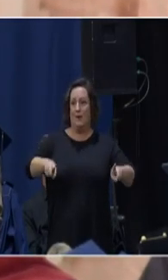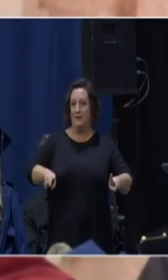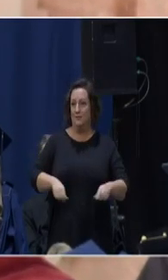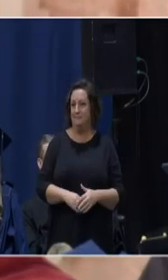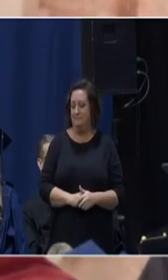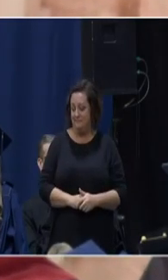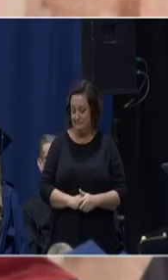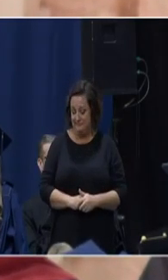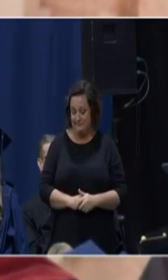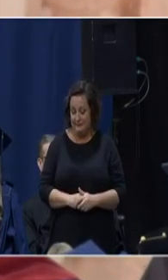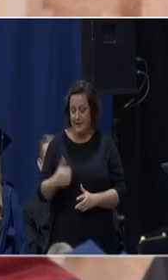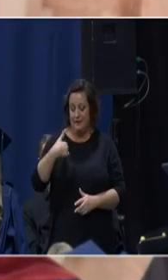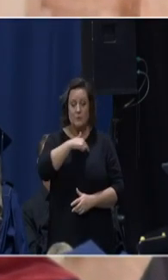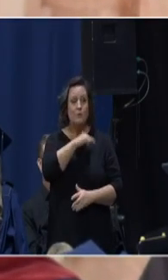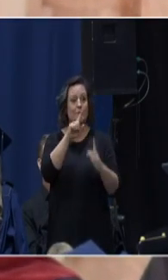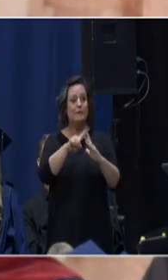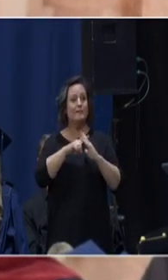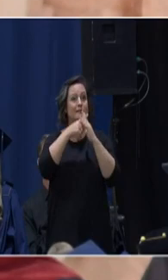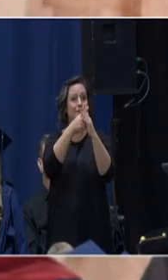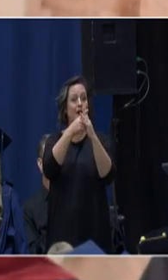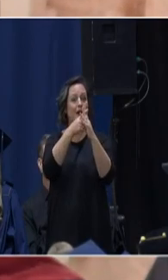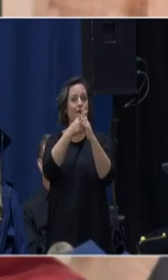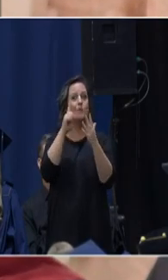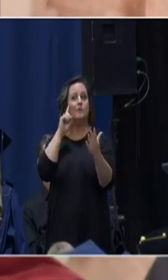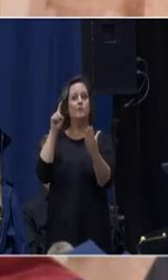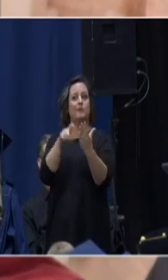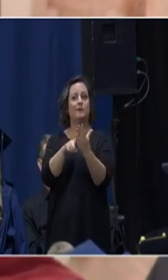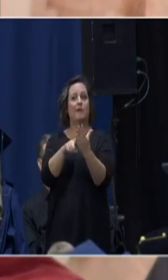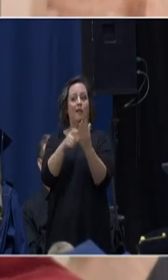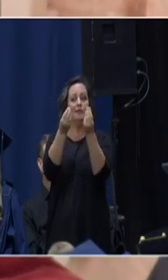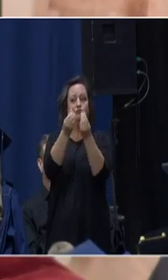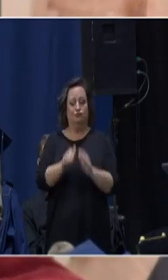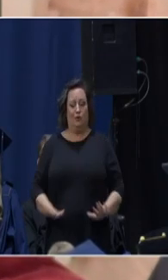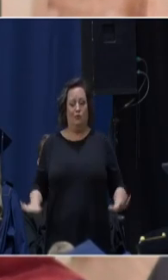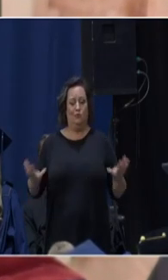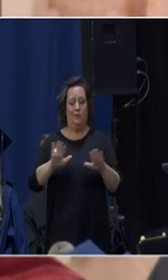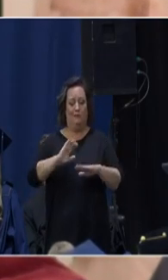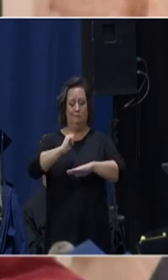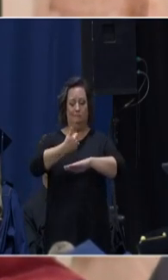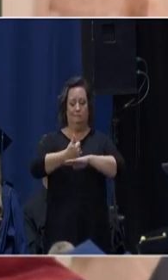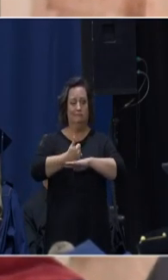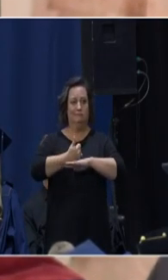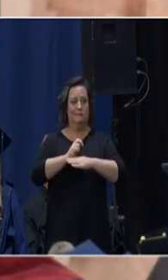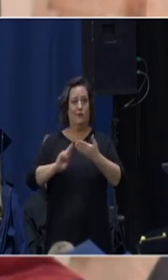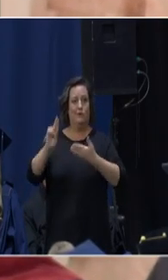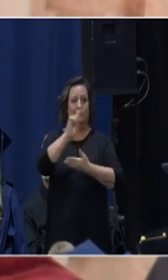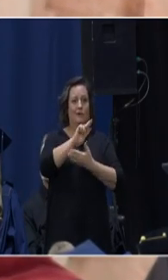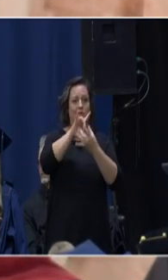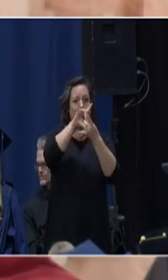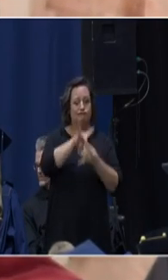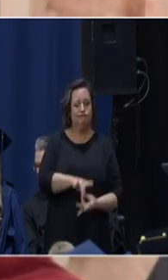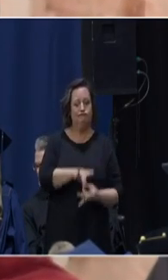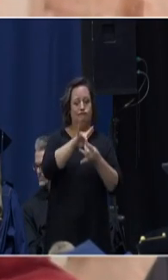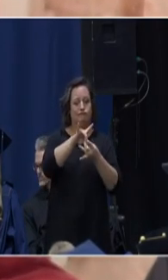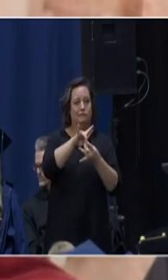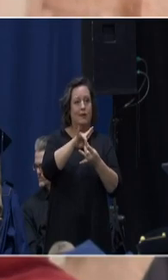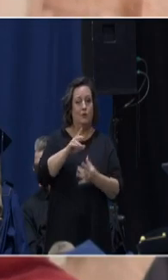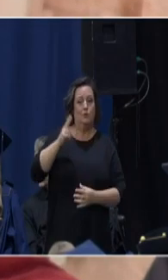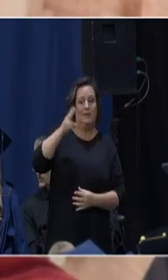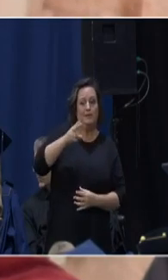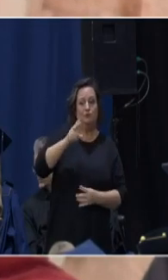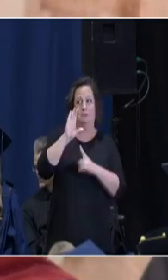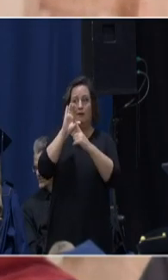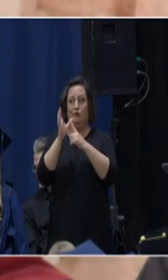begin, we acknowledge that the grounds upon which our university stands are inextricably tied to the history and